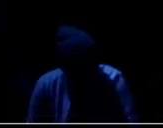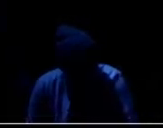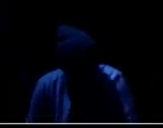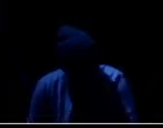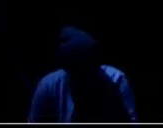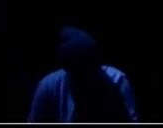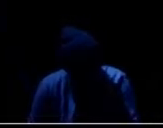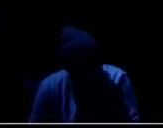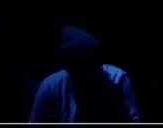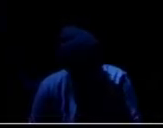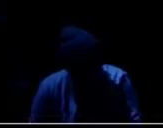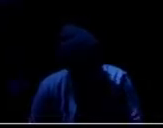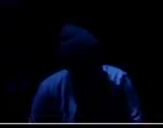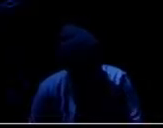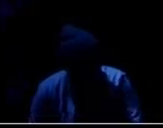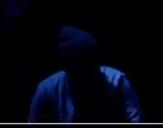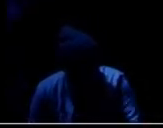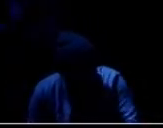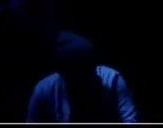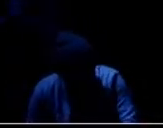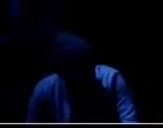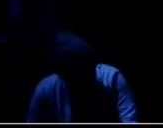Sit!